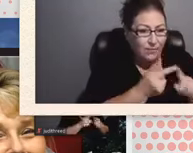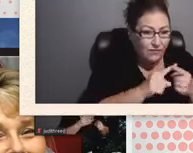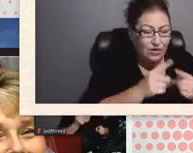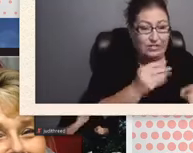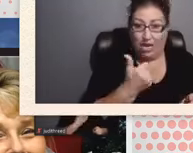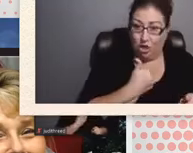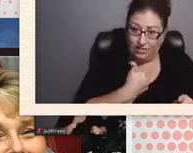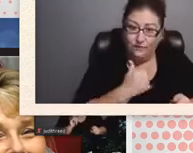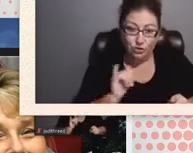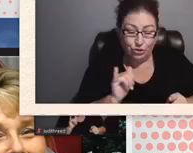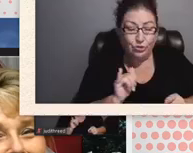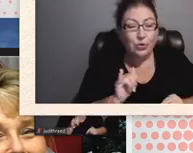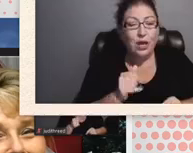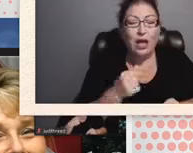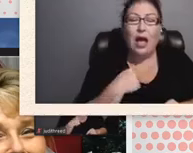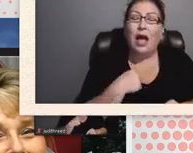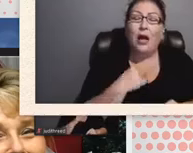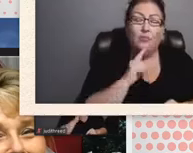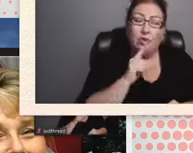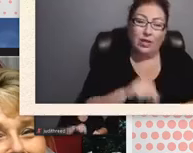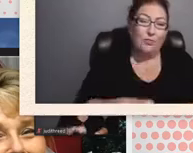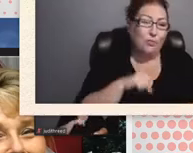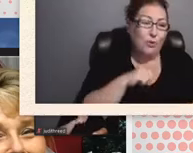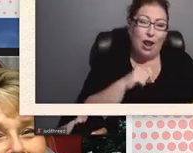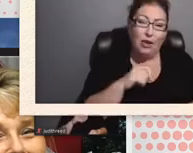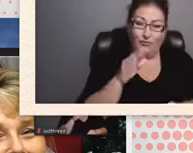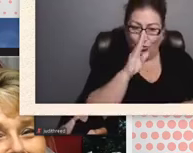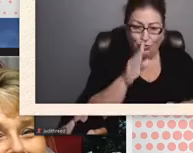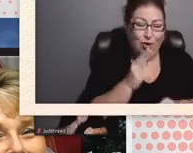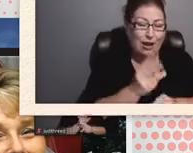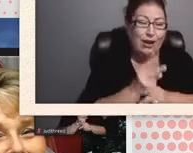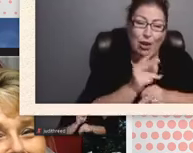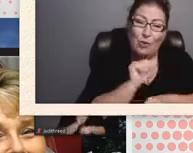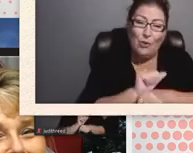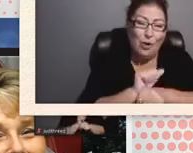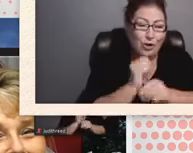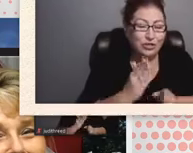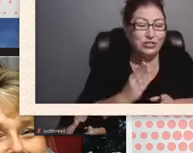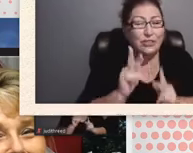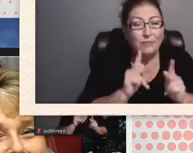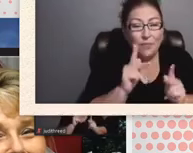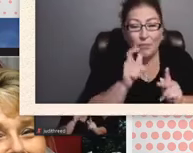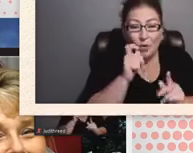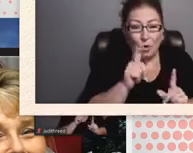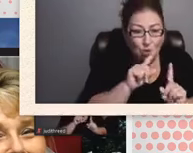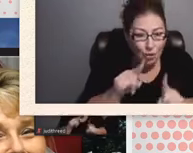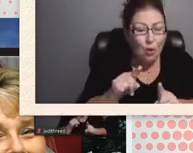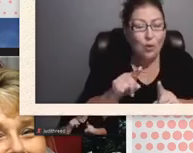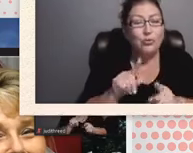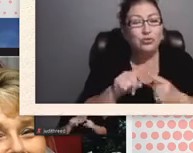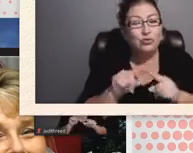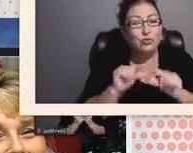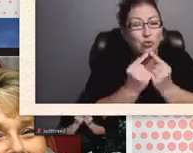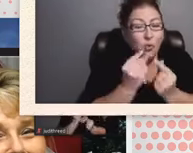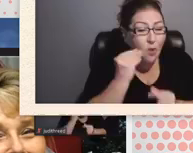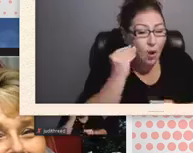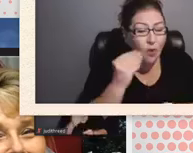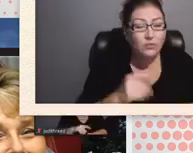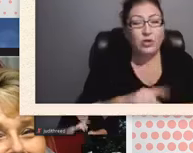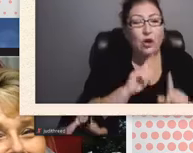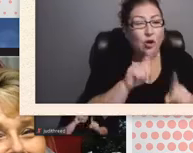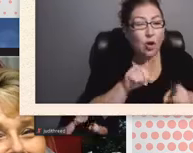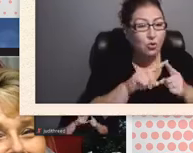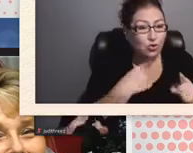know, I am so proud of the direct care workers, the individuals that go into the group homes, that go into our